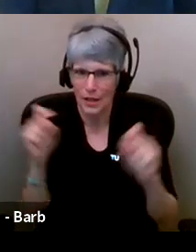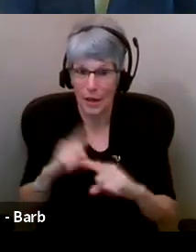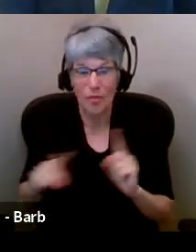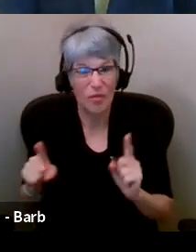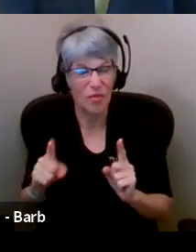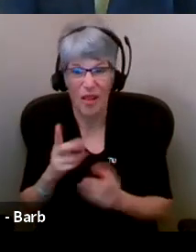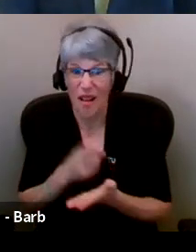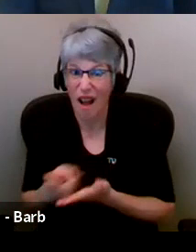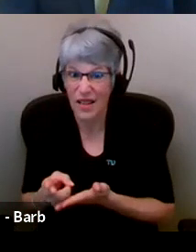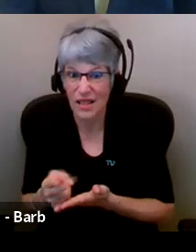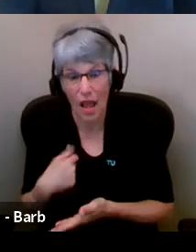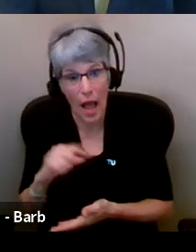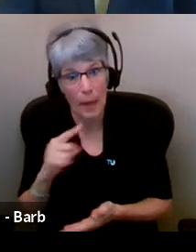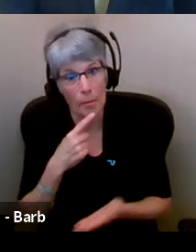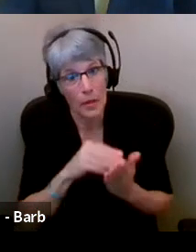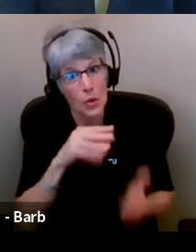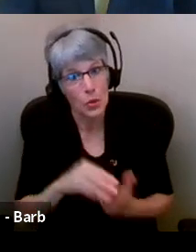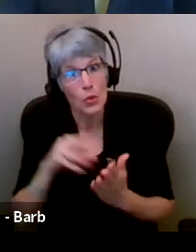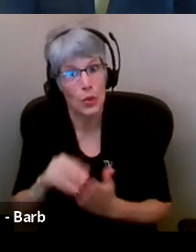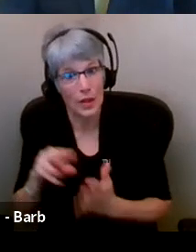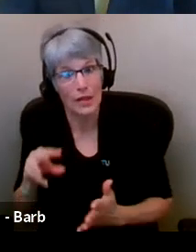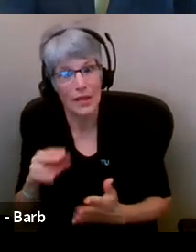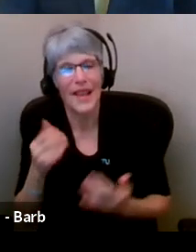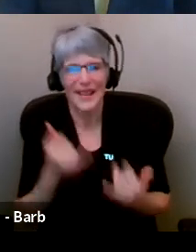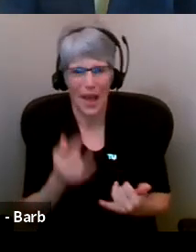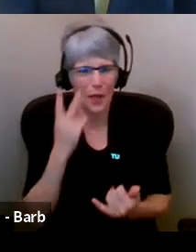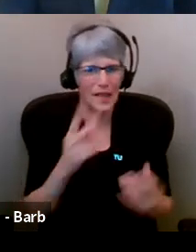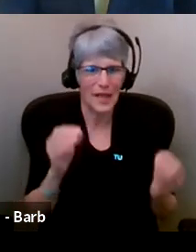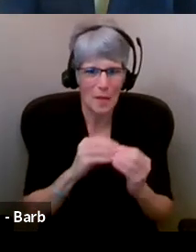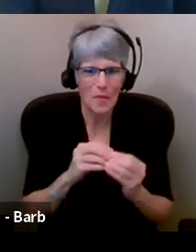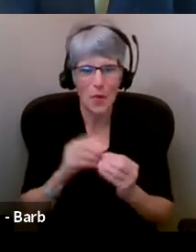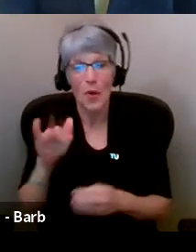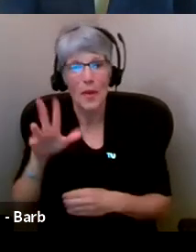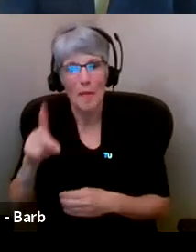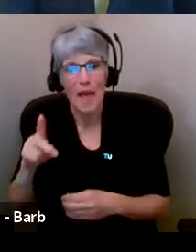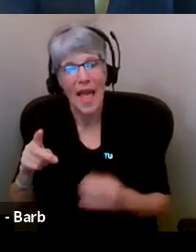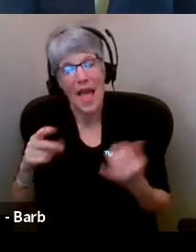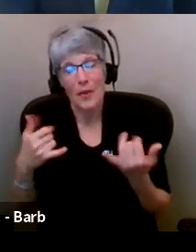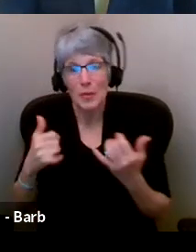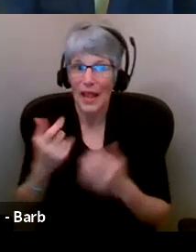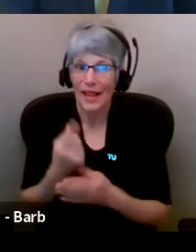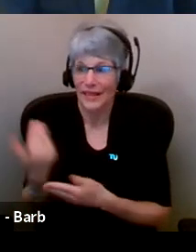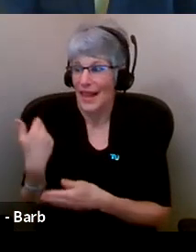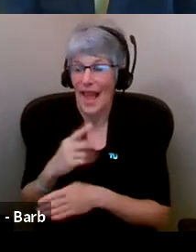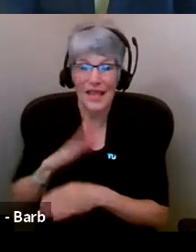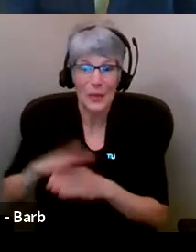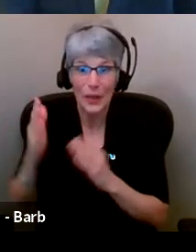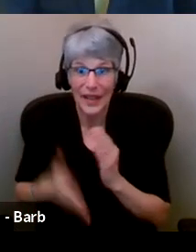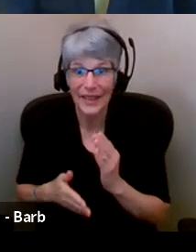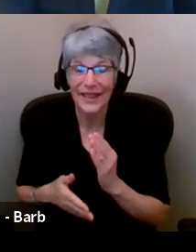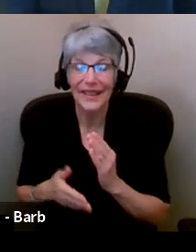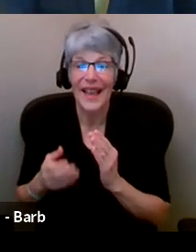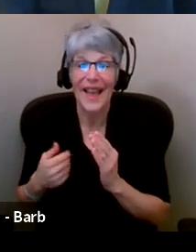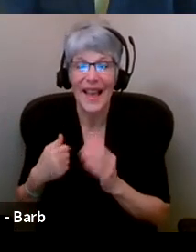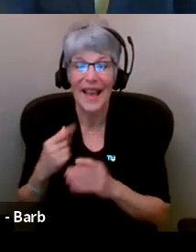students. Now that I can see them more, the band was playing last weekend when I was driving past. I pulled up United's Drive, got